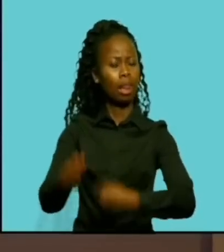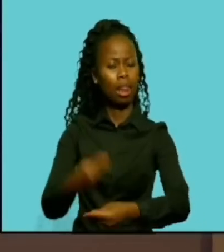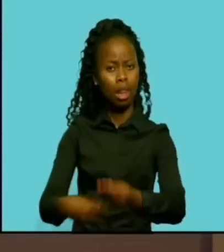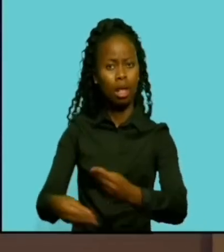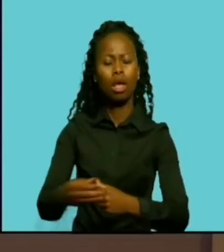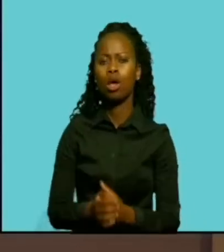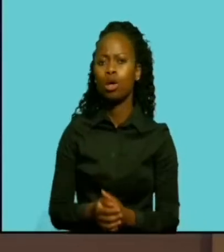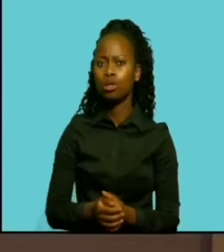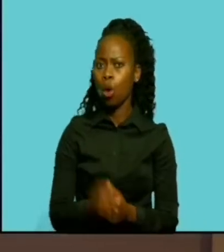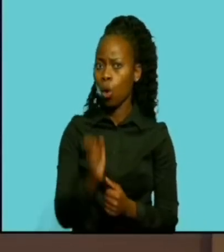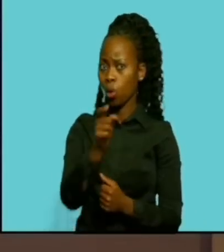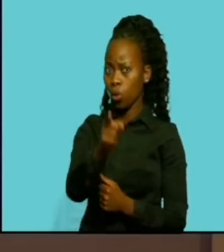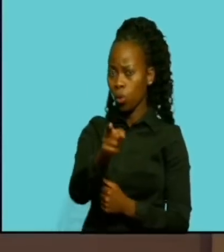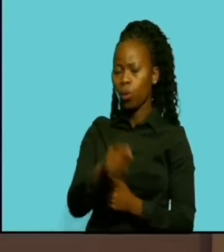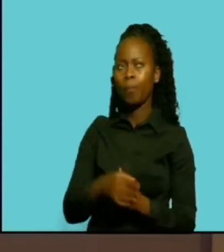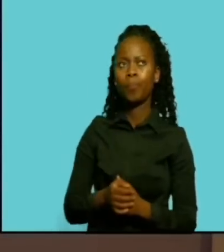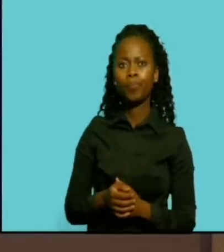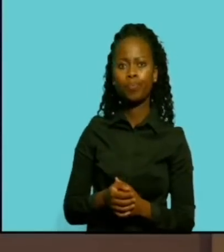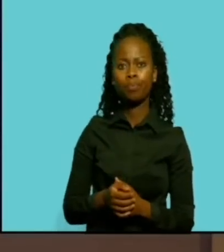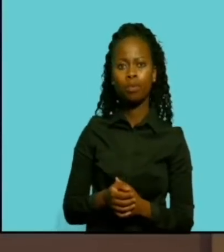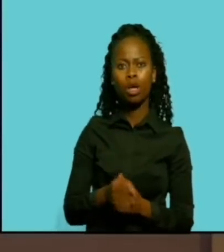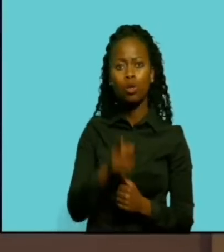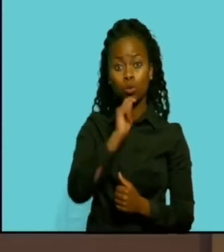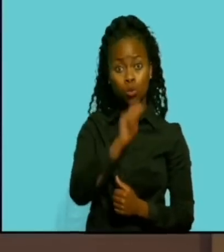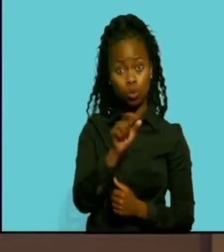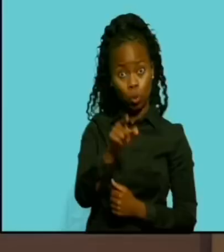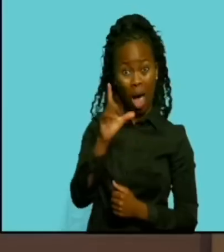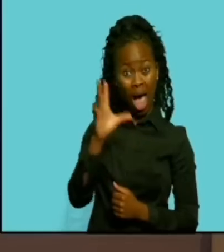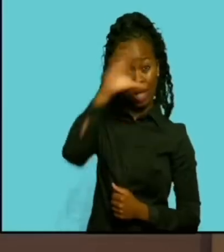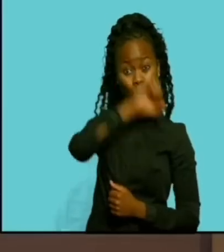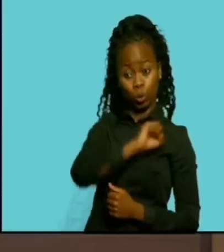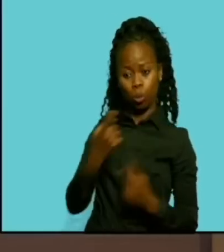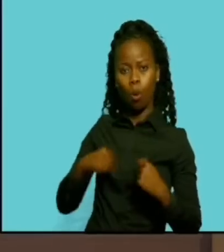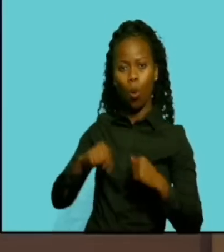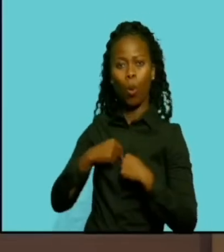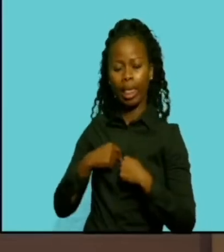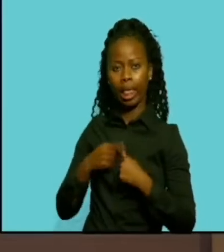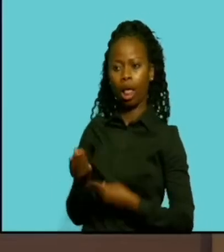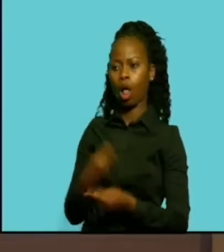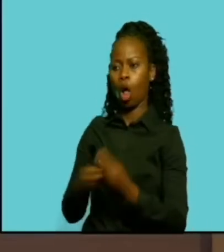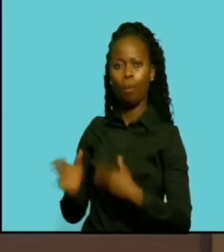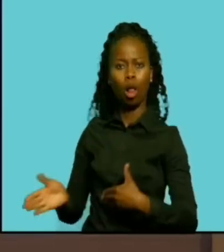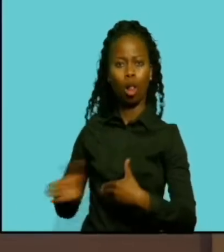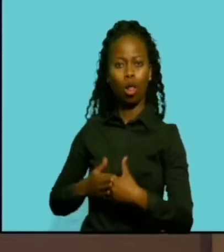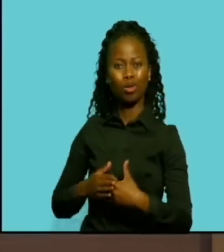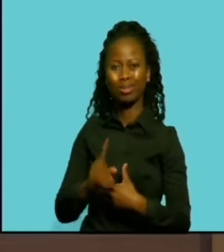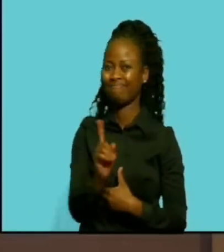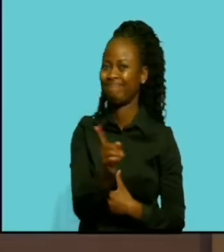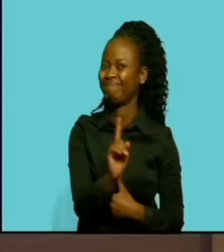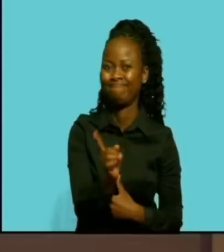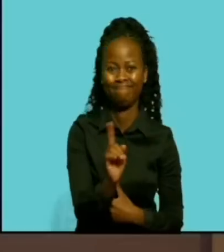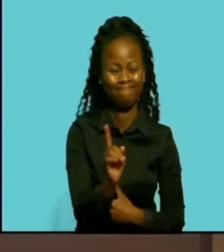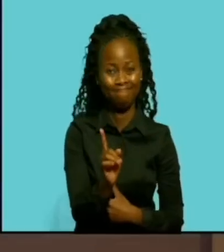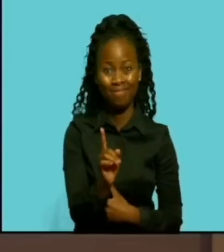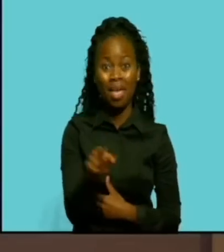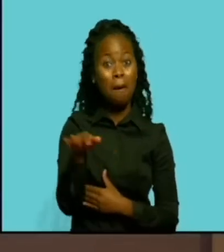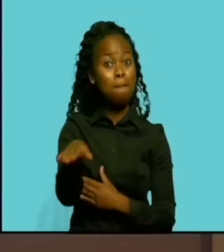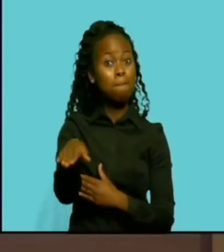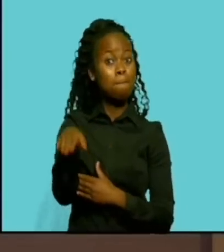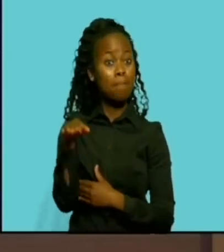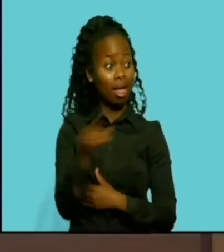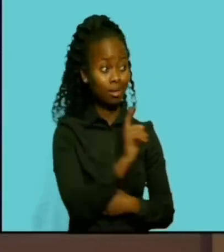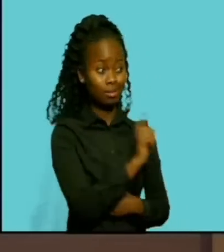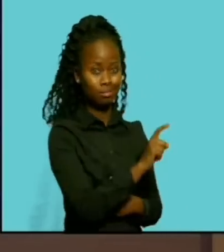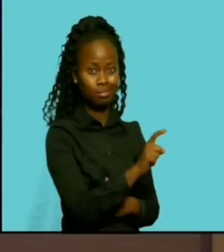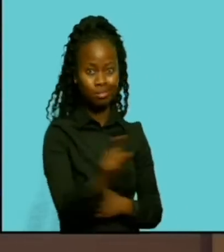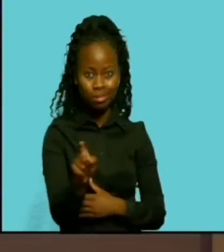are completely closed. The truth of the matter is, with the banks not having access to